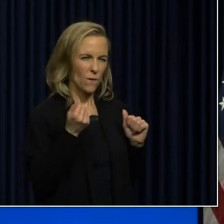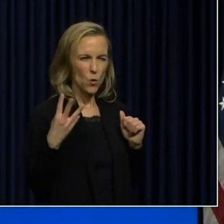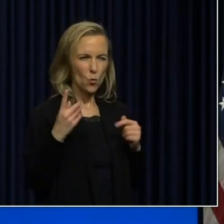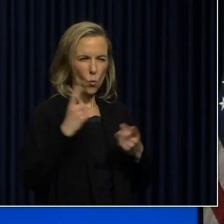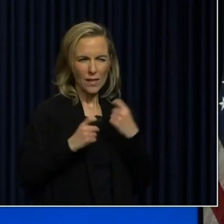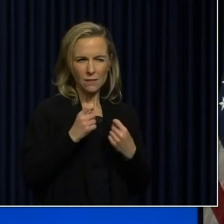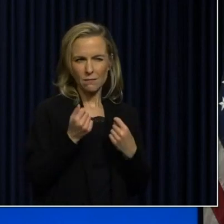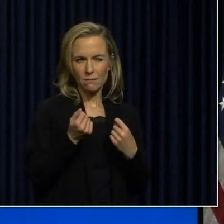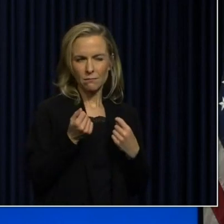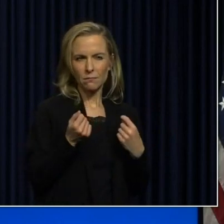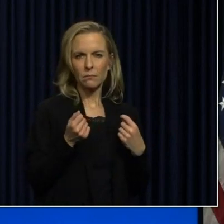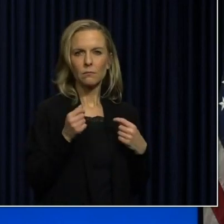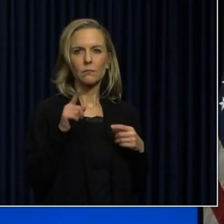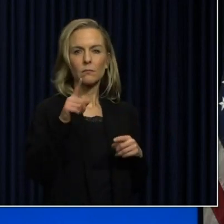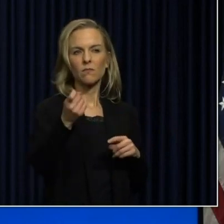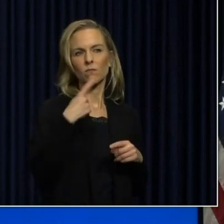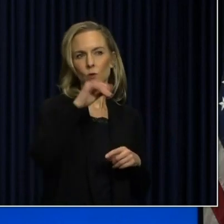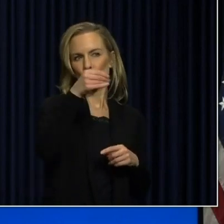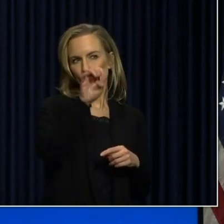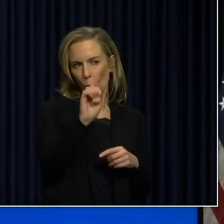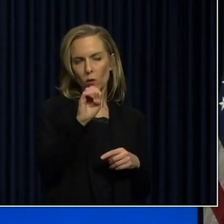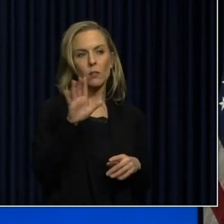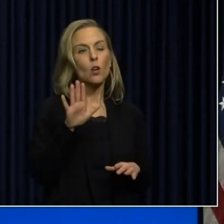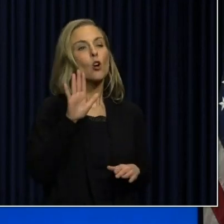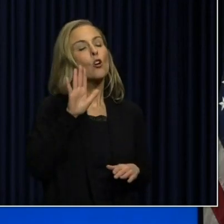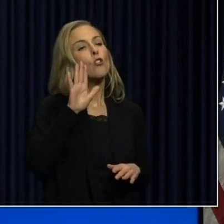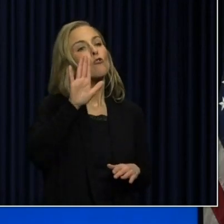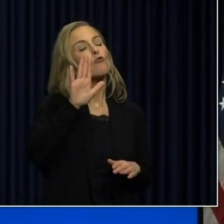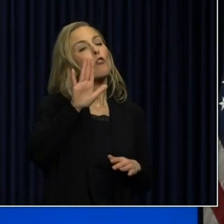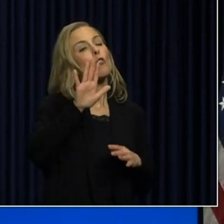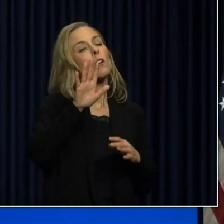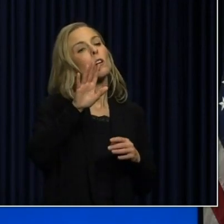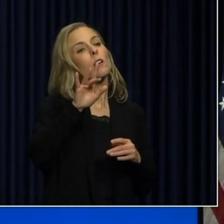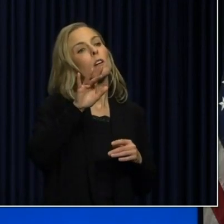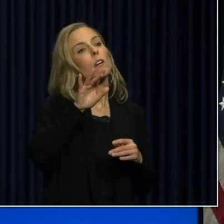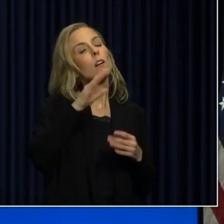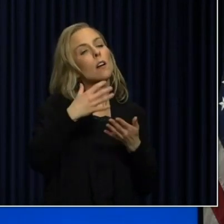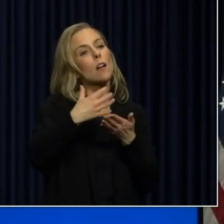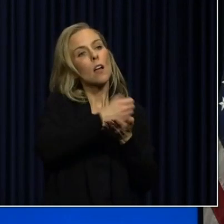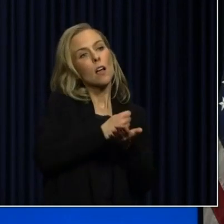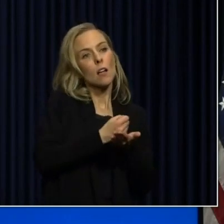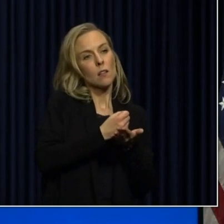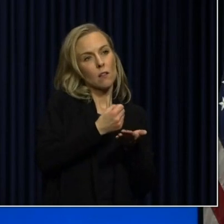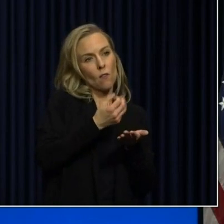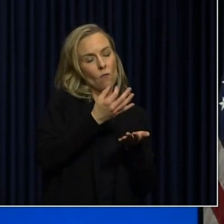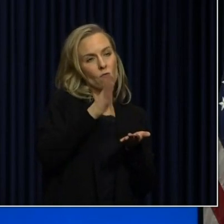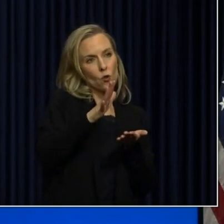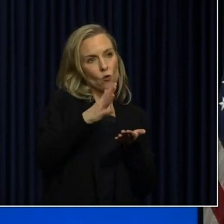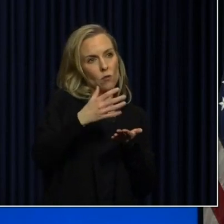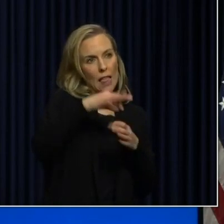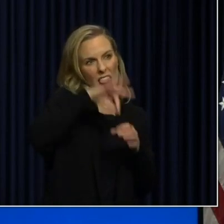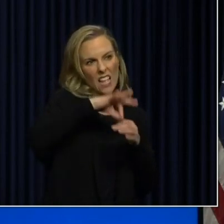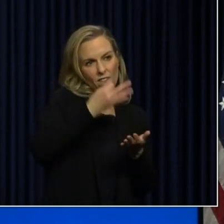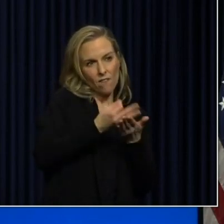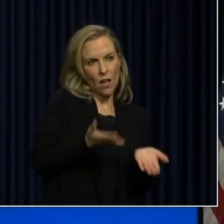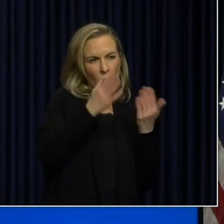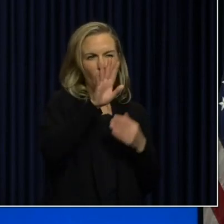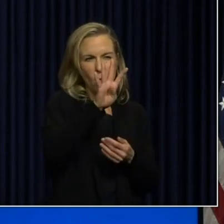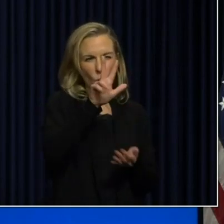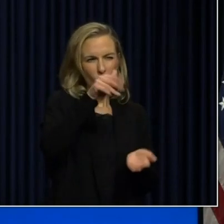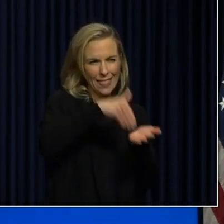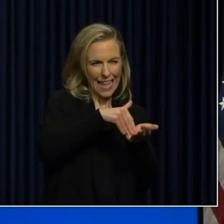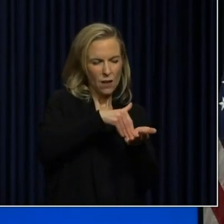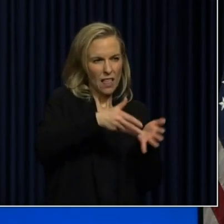Joe? So your inaugural committee fund had its report filed at the end of last month, and it had $43,000 left